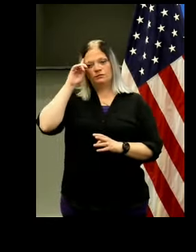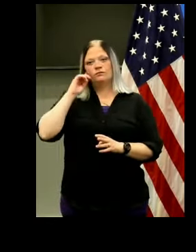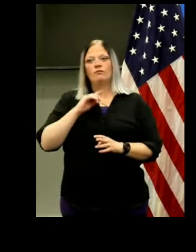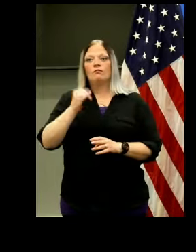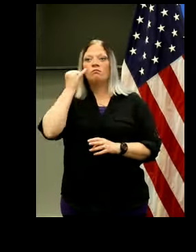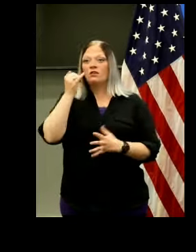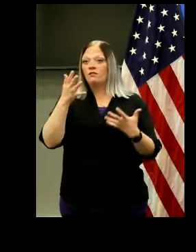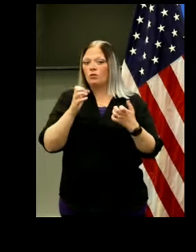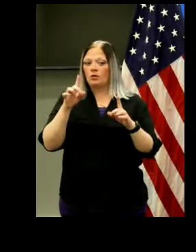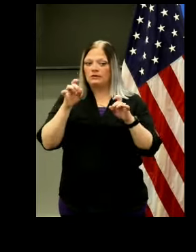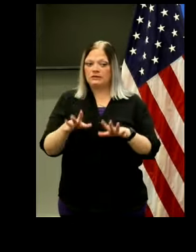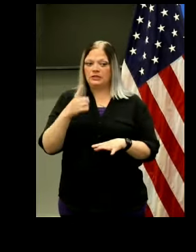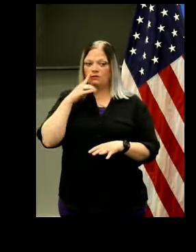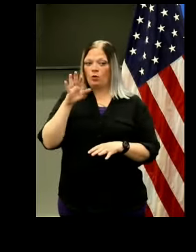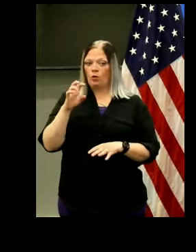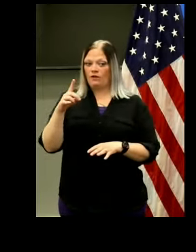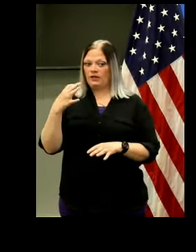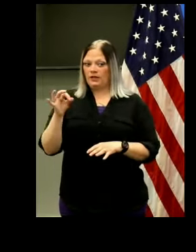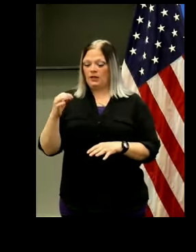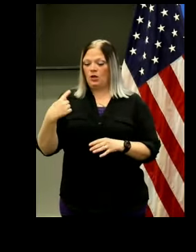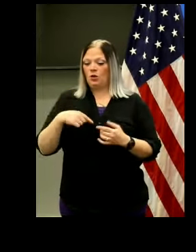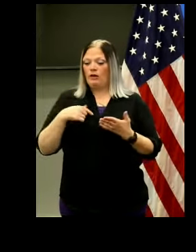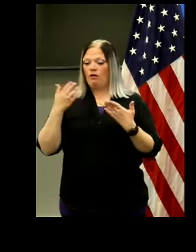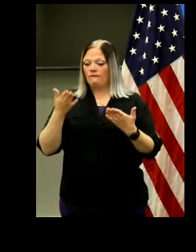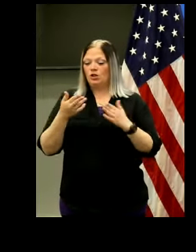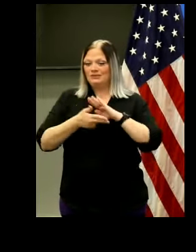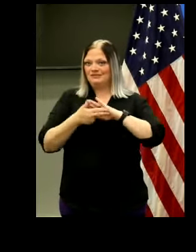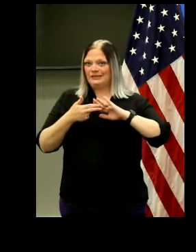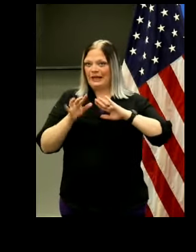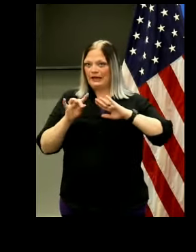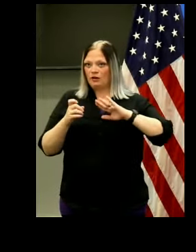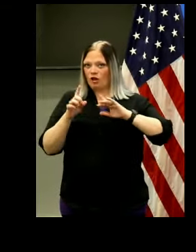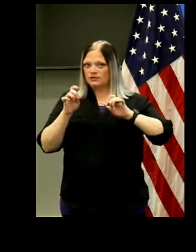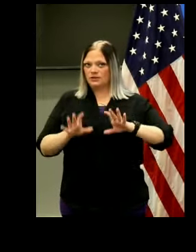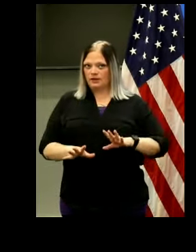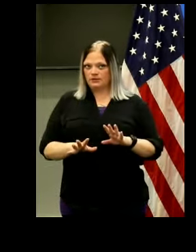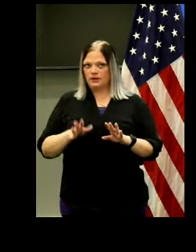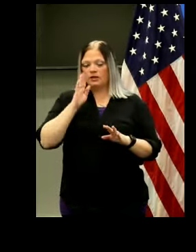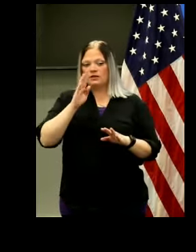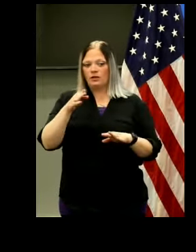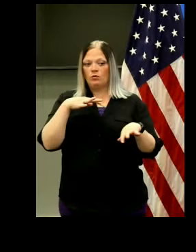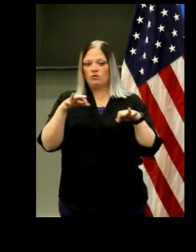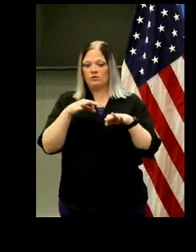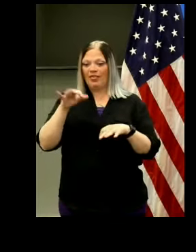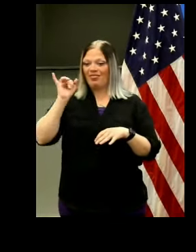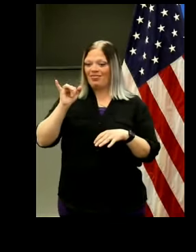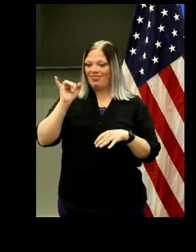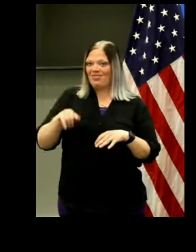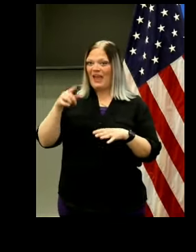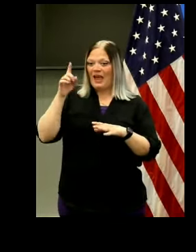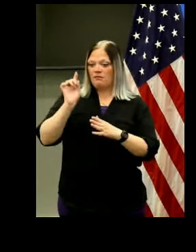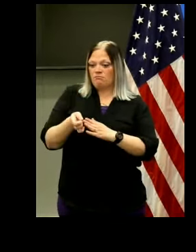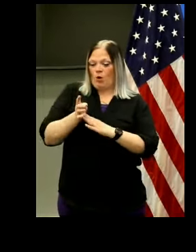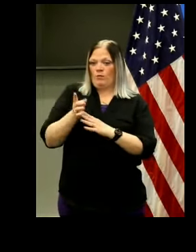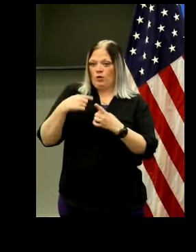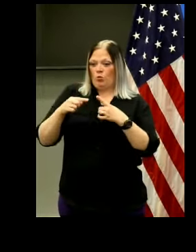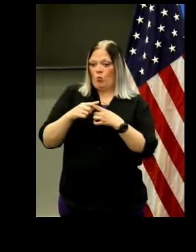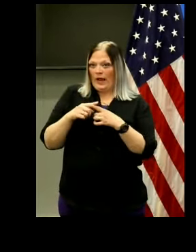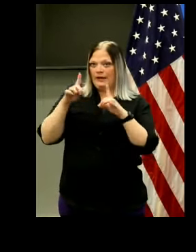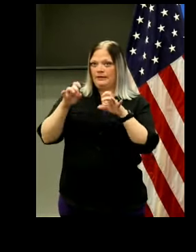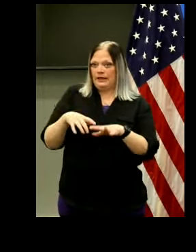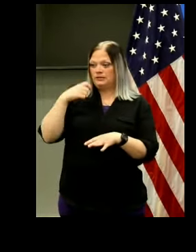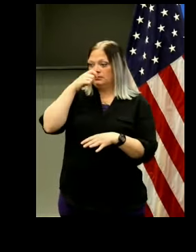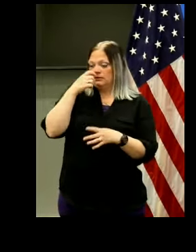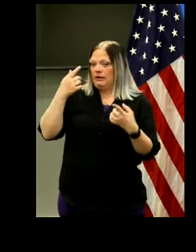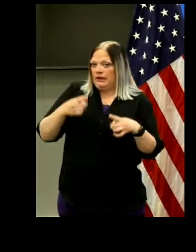for COVID-19, we're offering diagnostic testing, so that will tell you at that point in time when you have the specimen collected,